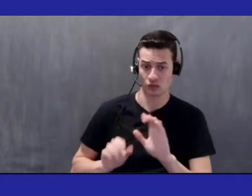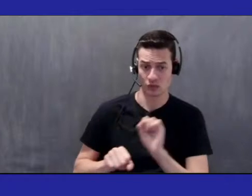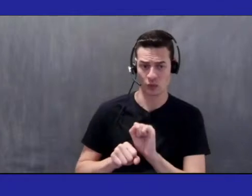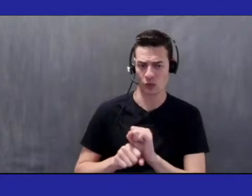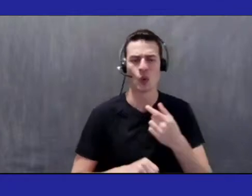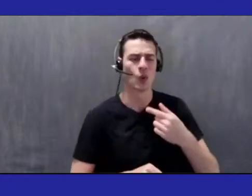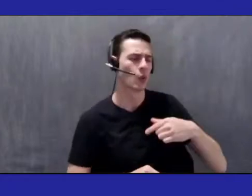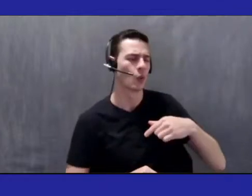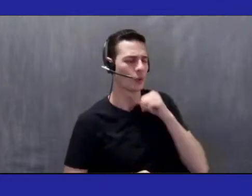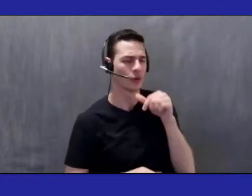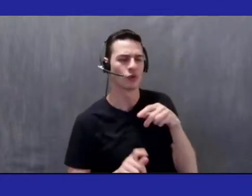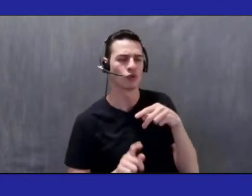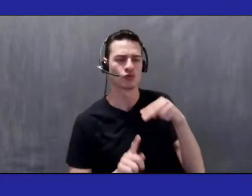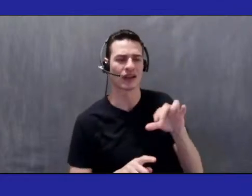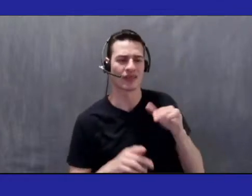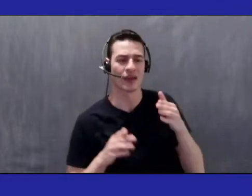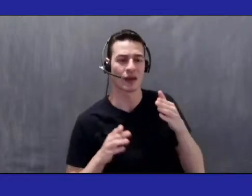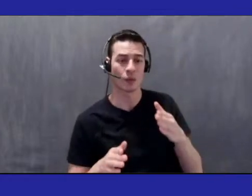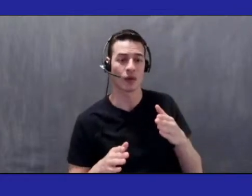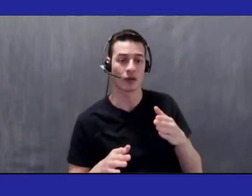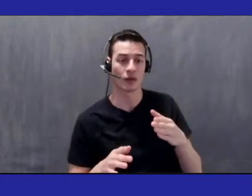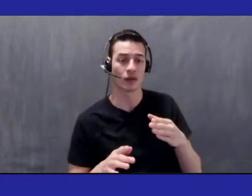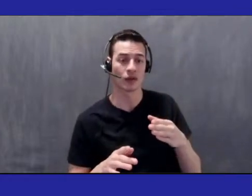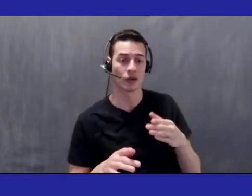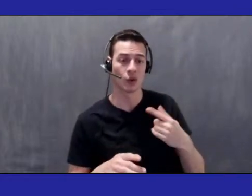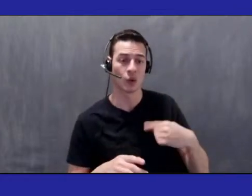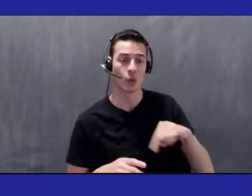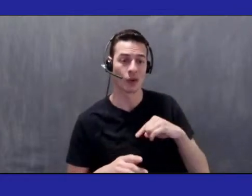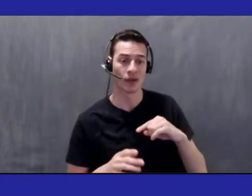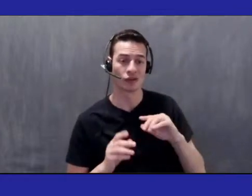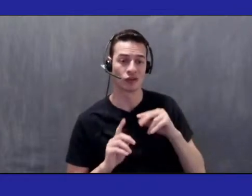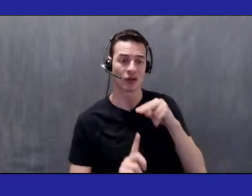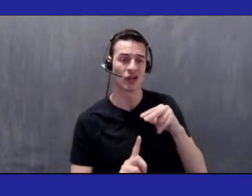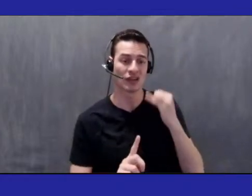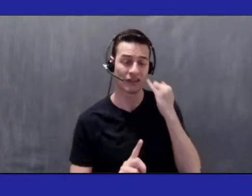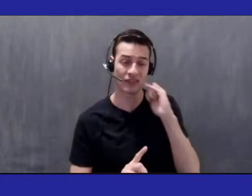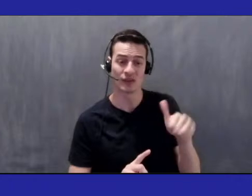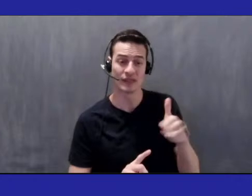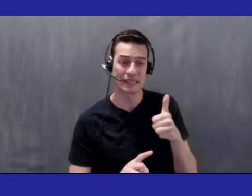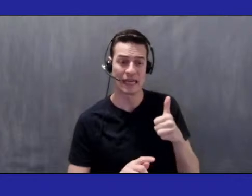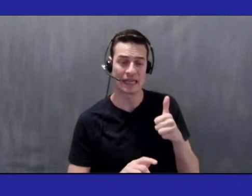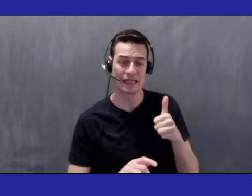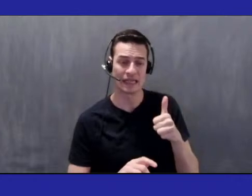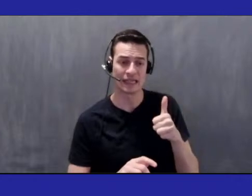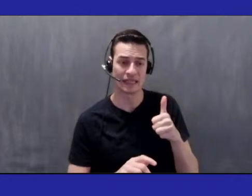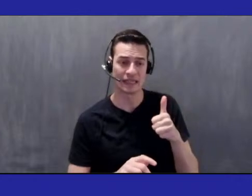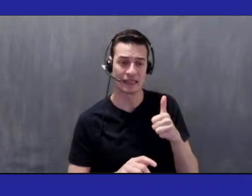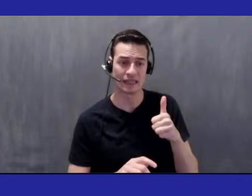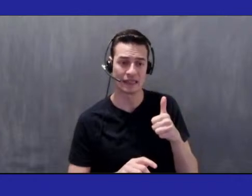track there was any basis for it to be, We are likely, tracking the box